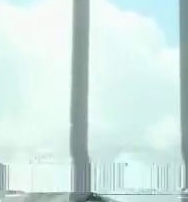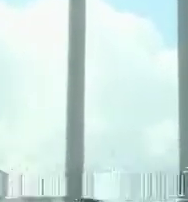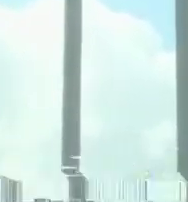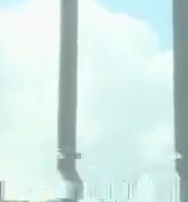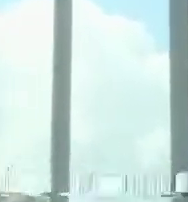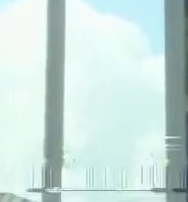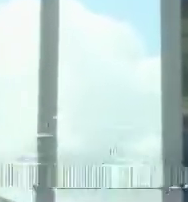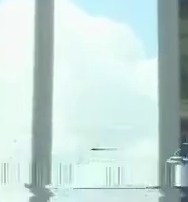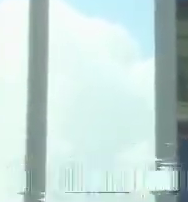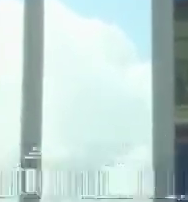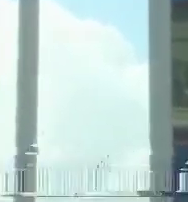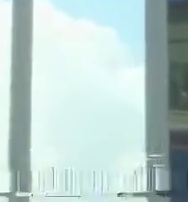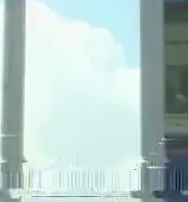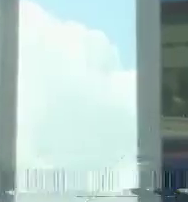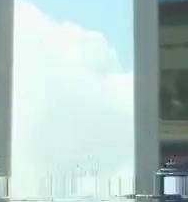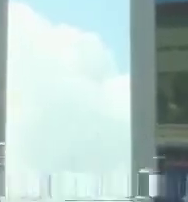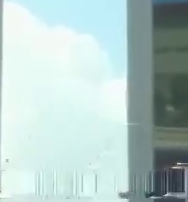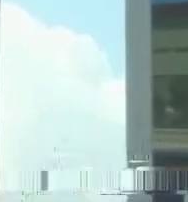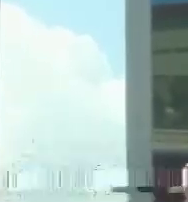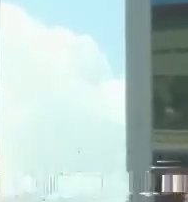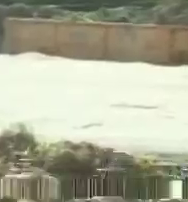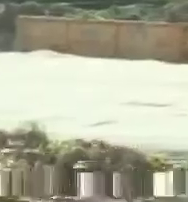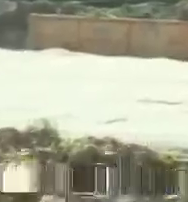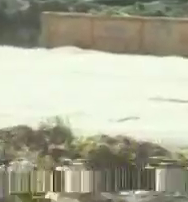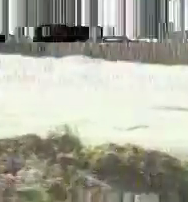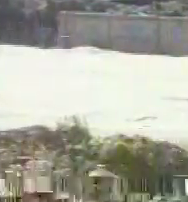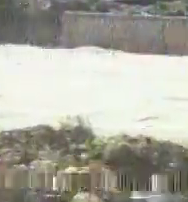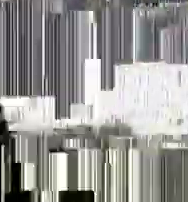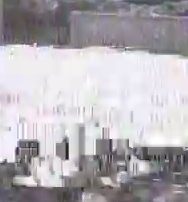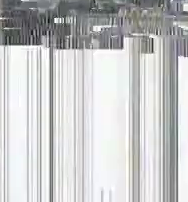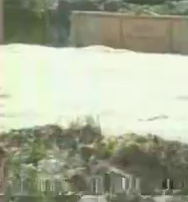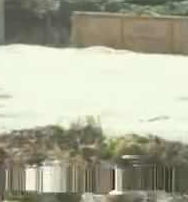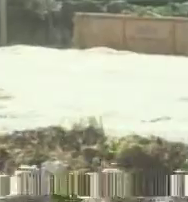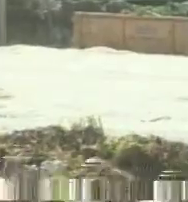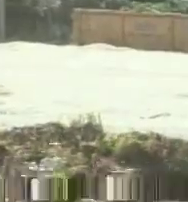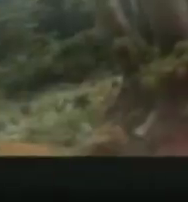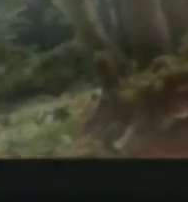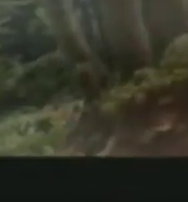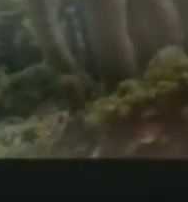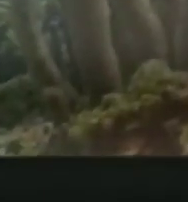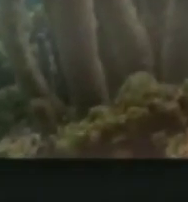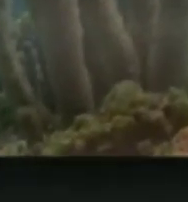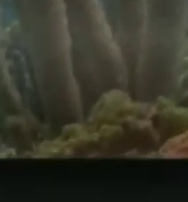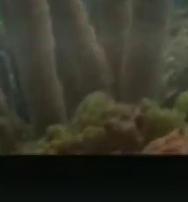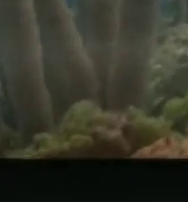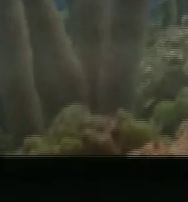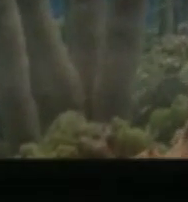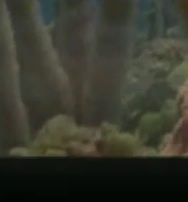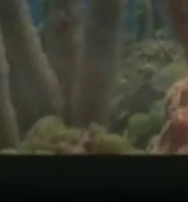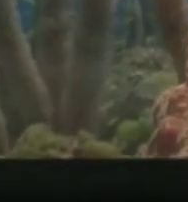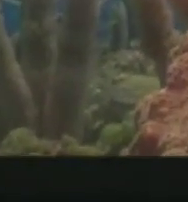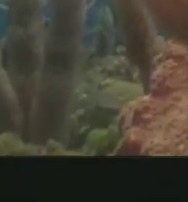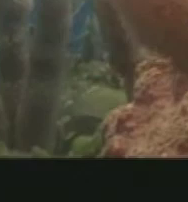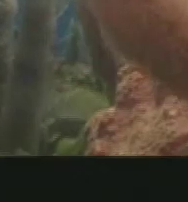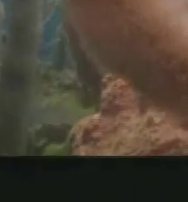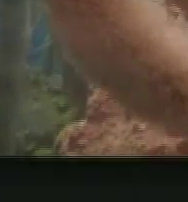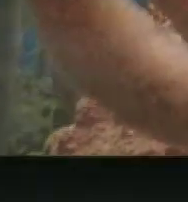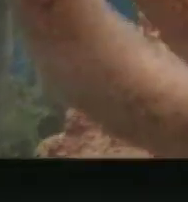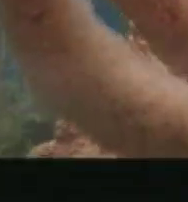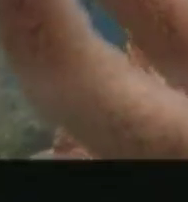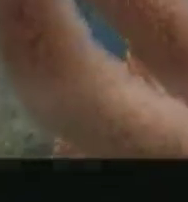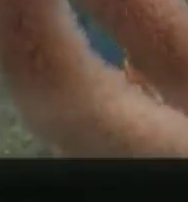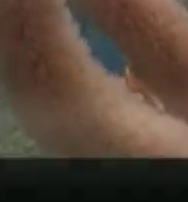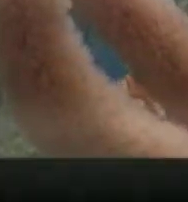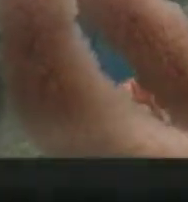Coming up, PMH making history with the largest investment in the facility's history. We're there tonight. Imagine a new industry in the Bahamas, one that